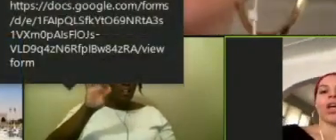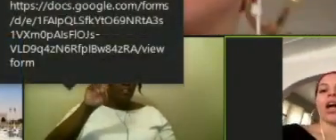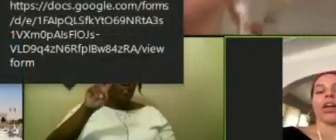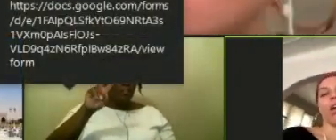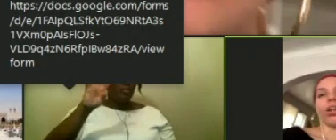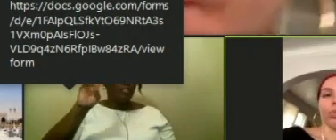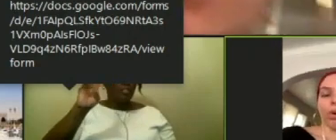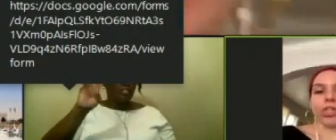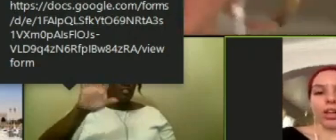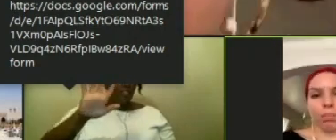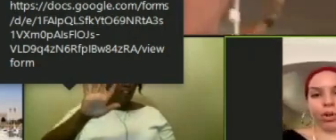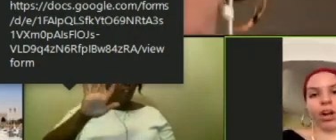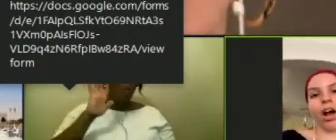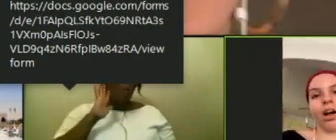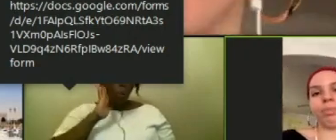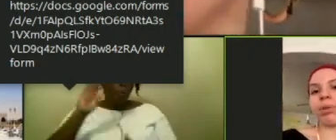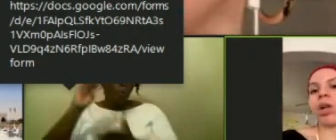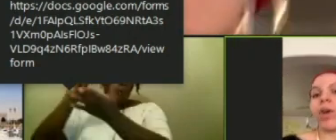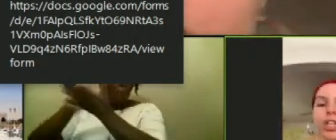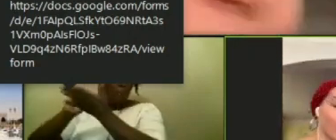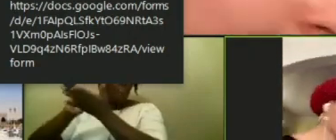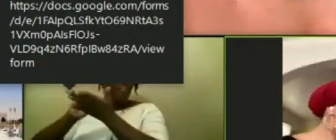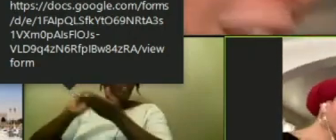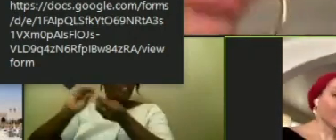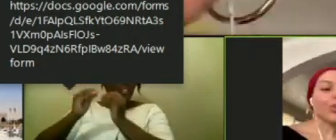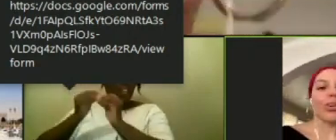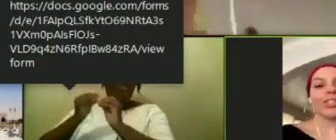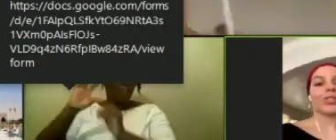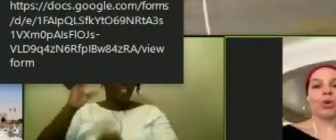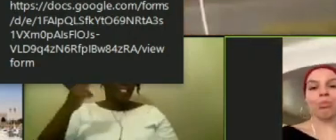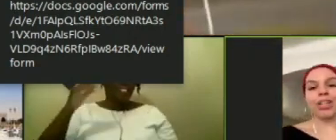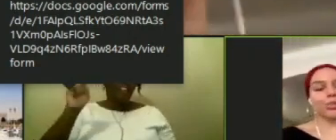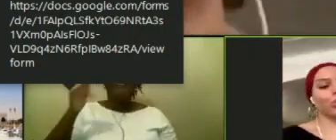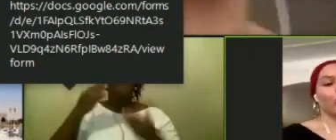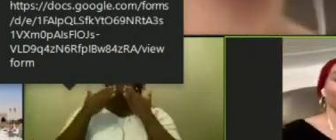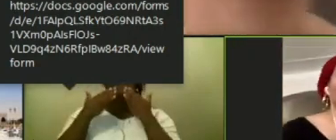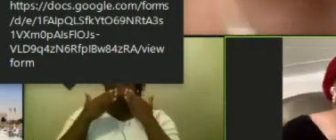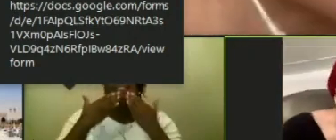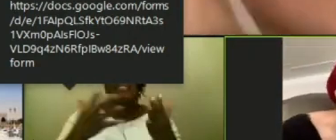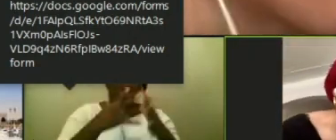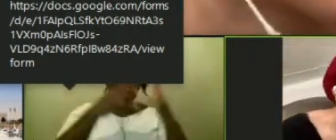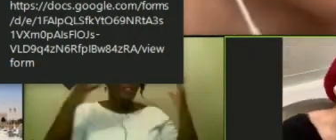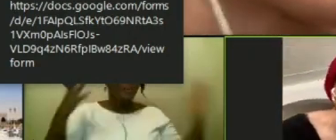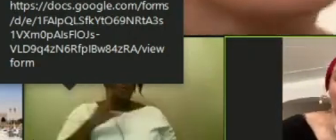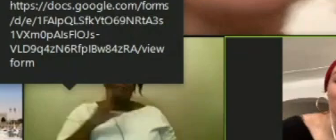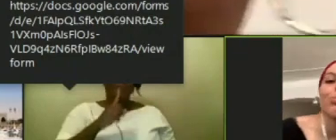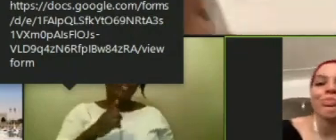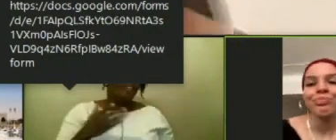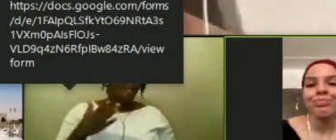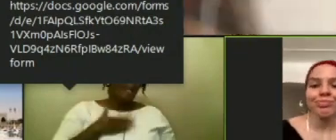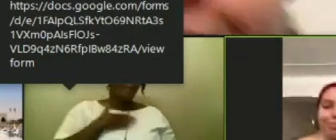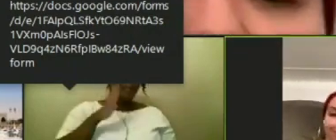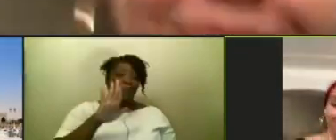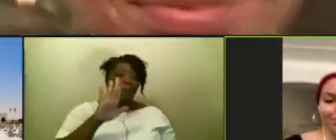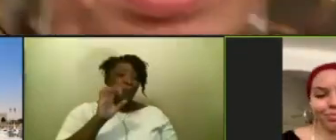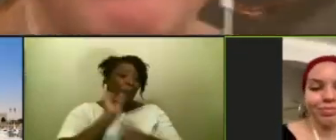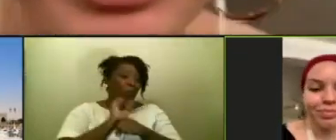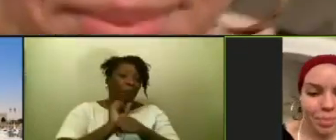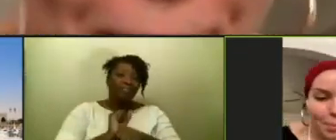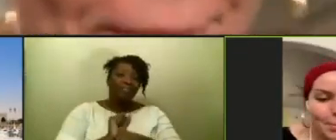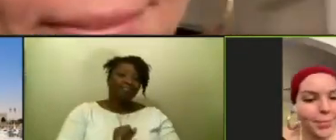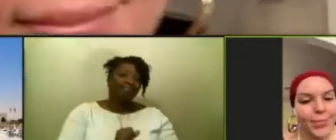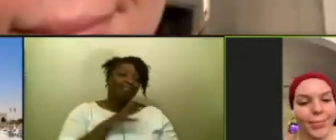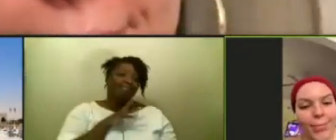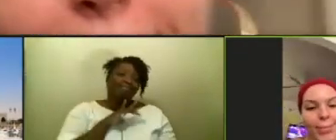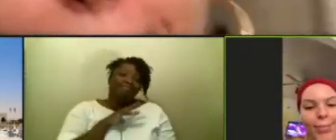313-462-9265. And I'll also post that number below in the chat. Thank you guys so much. We greatly appreciate all the work that you do.